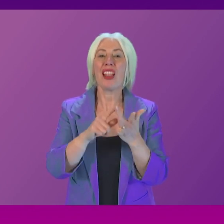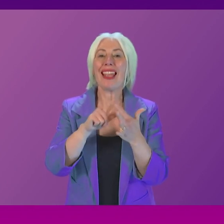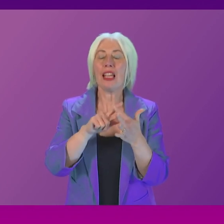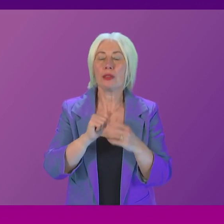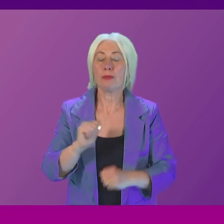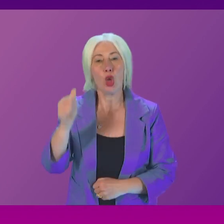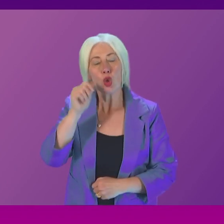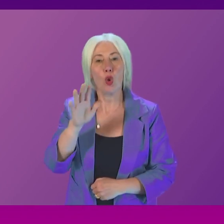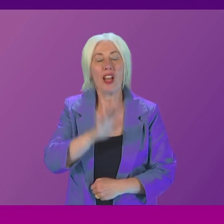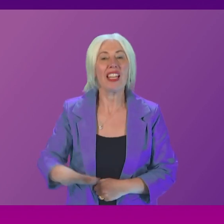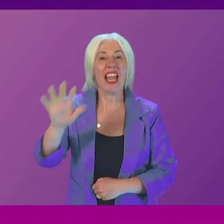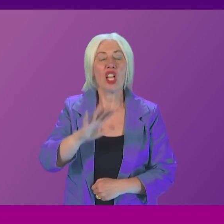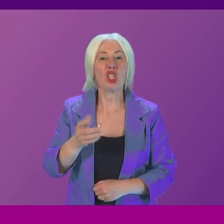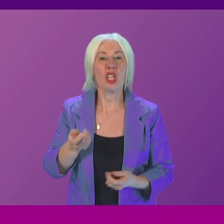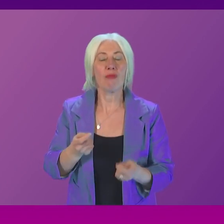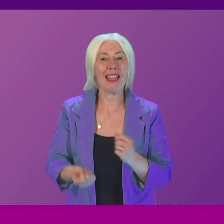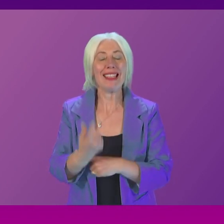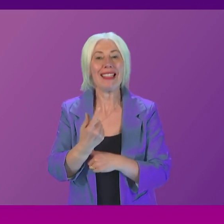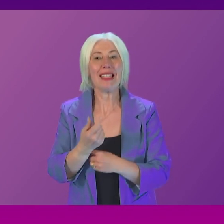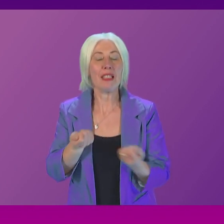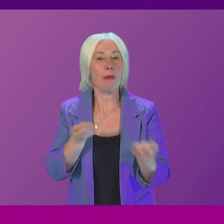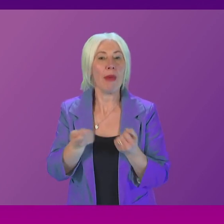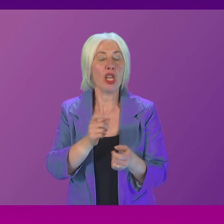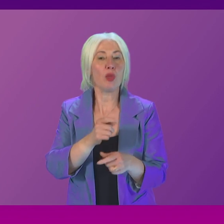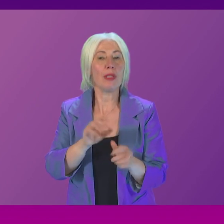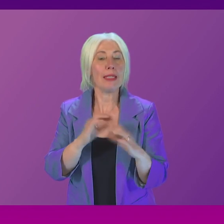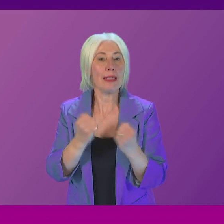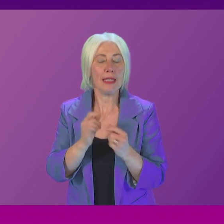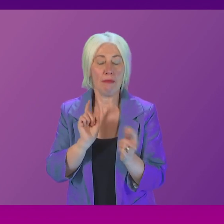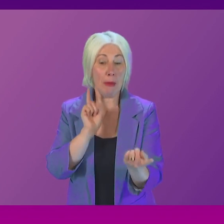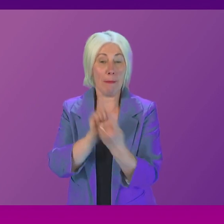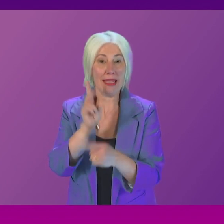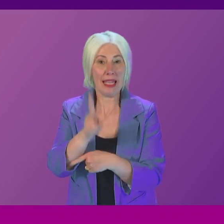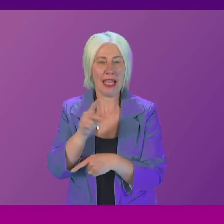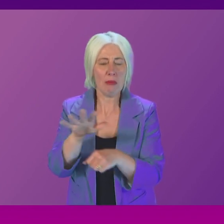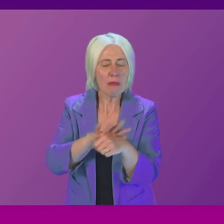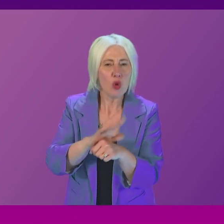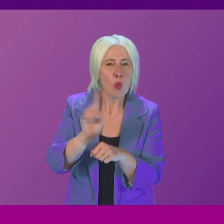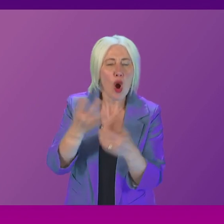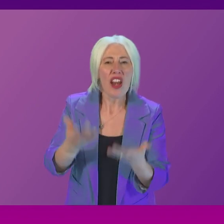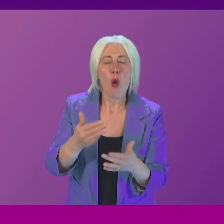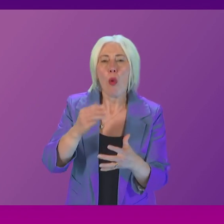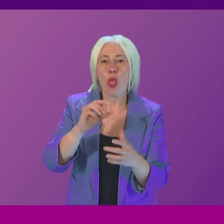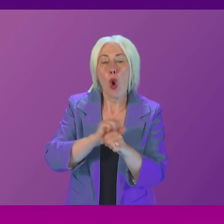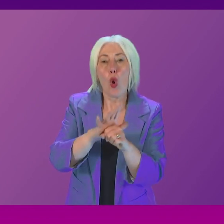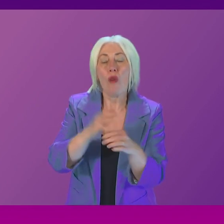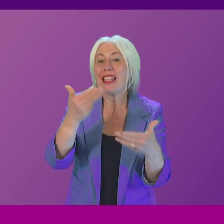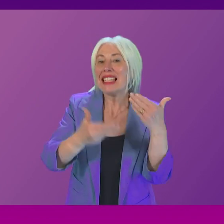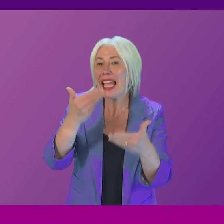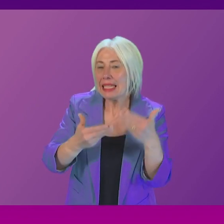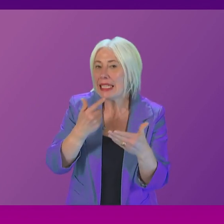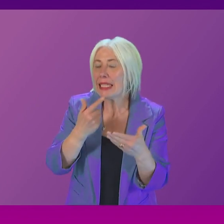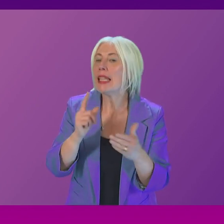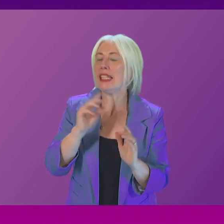You'll be aware the National Incident Management Team recently met to discuss the latest position on COVID-19 in Scotland, and has agreed that it will